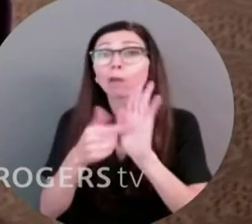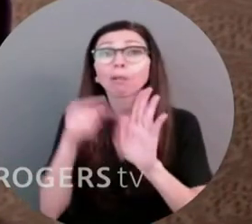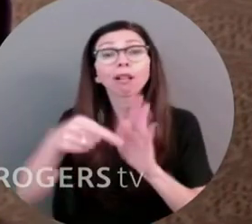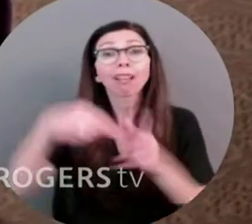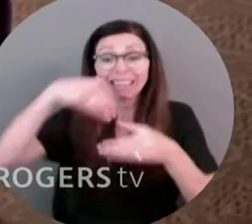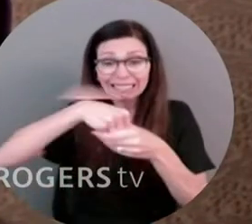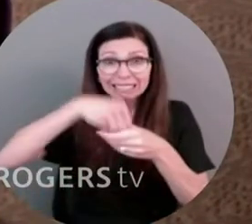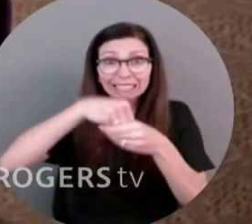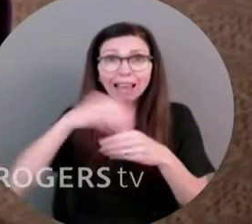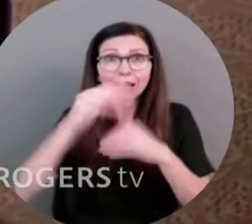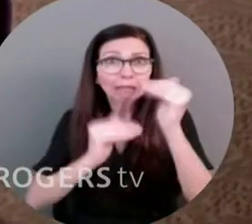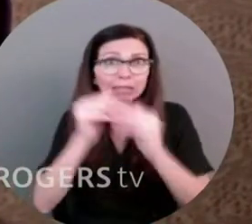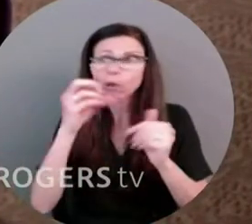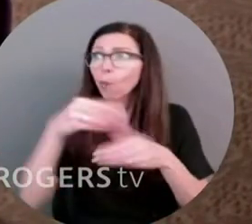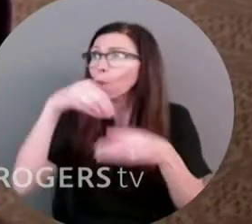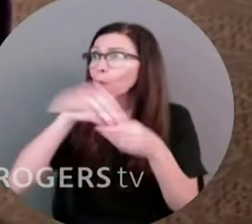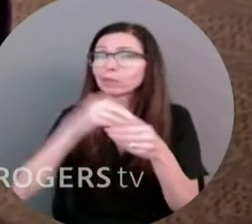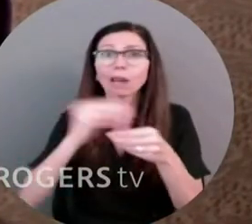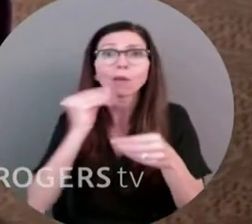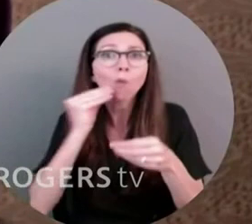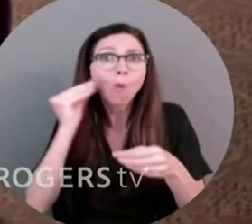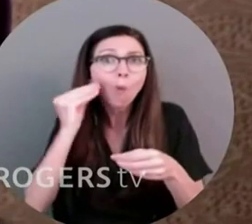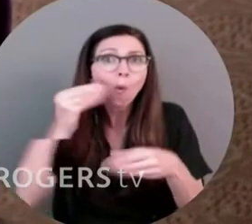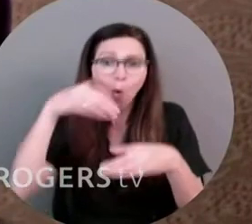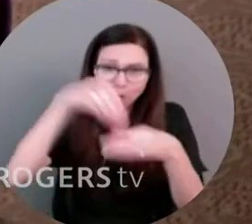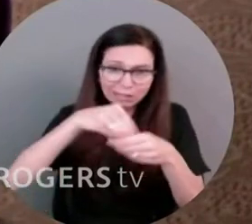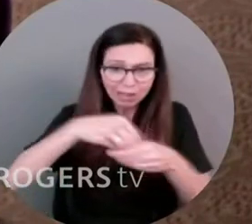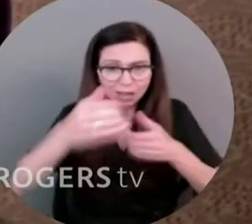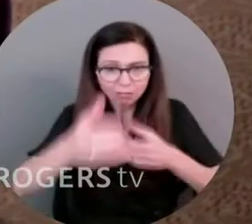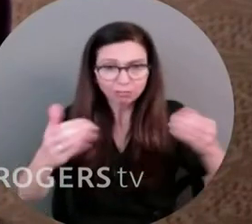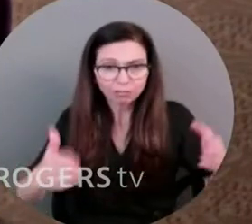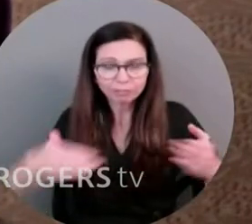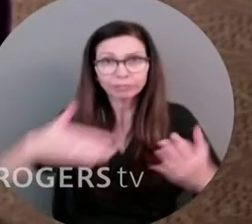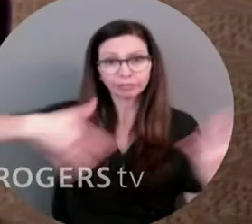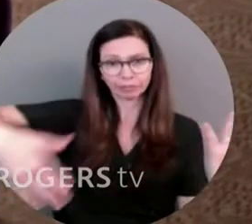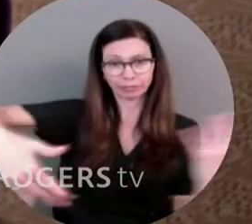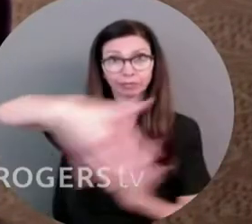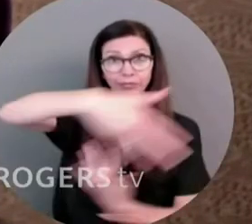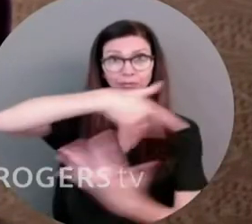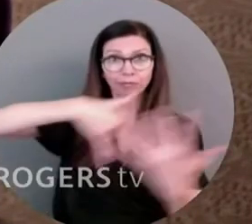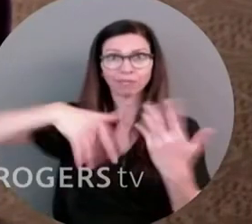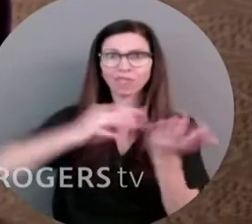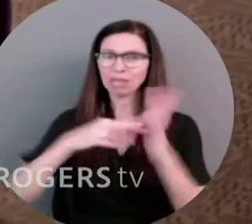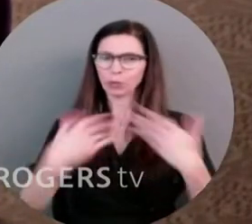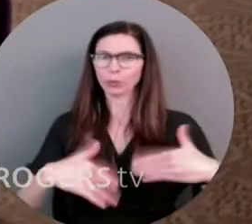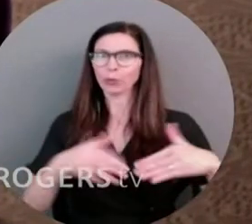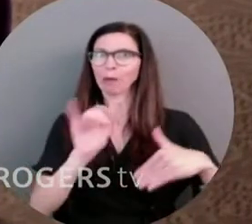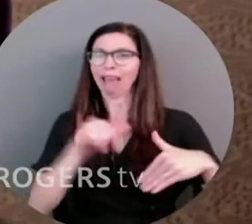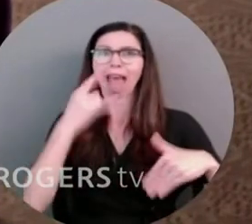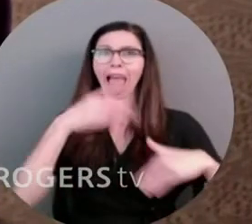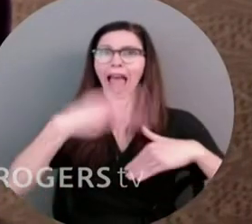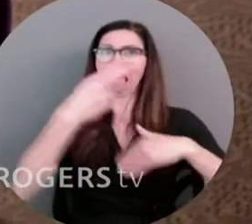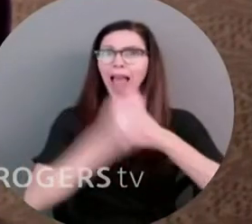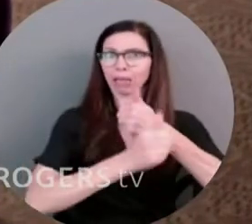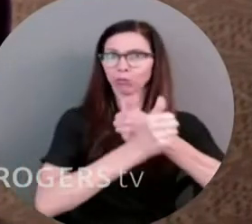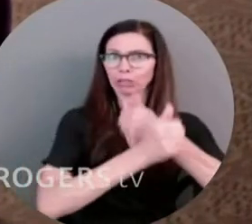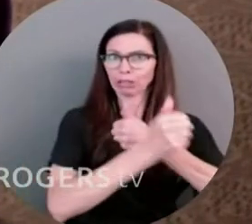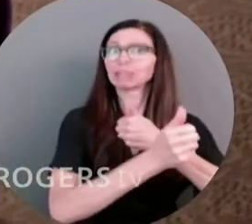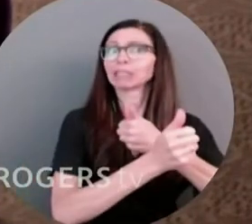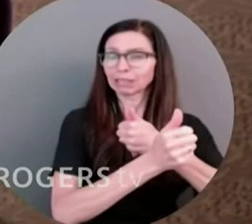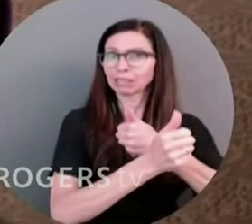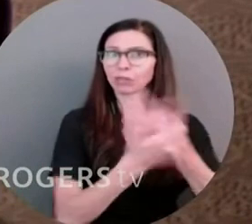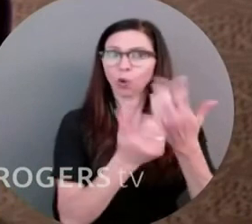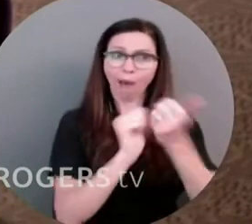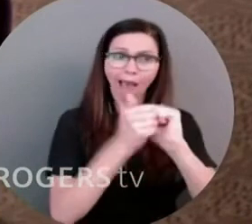period of time would be on the higher risk end of the spectrum. And so things that we can do to decrease that risk include